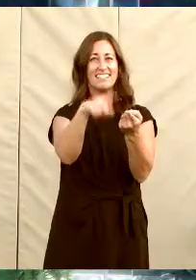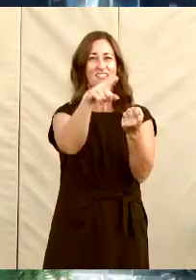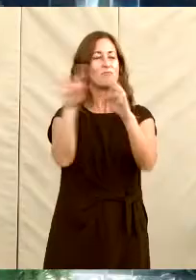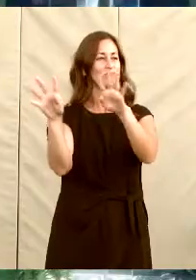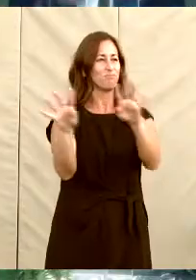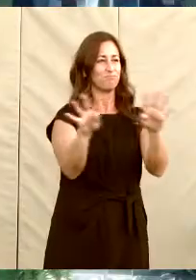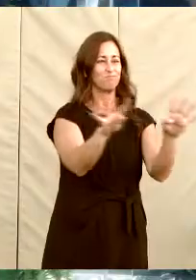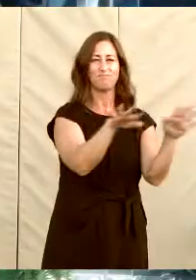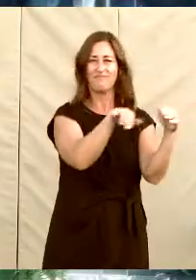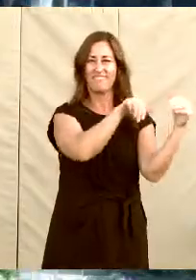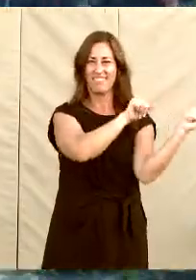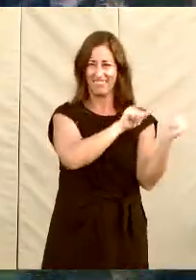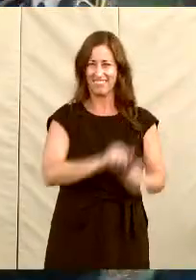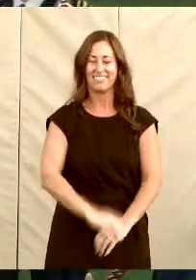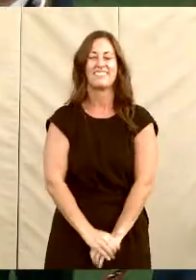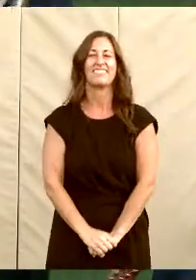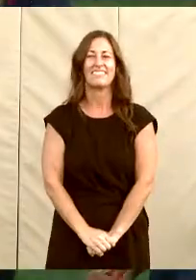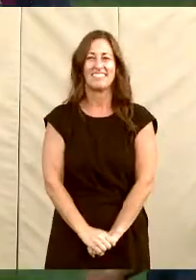field.